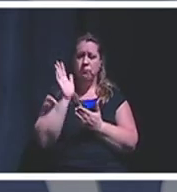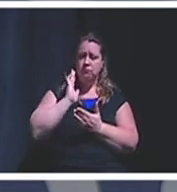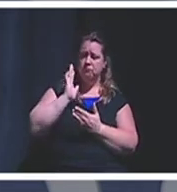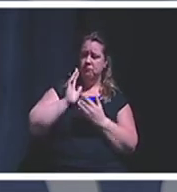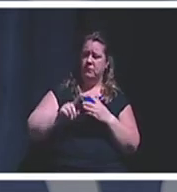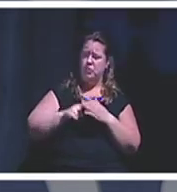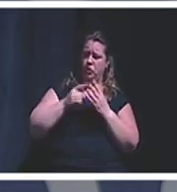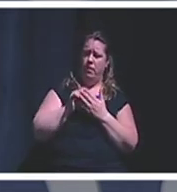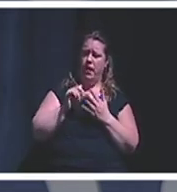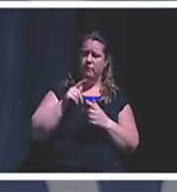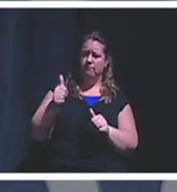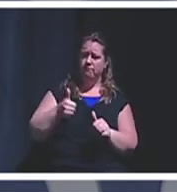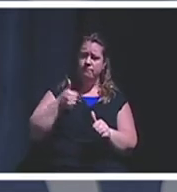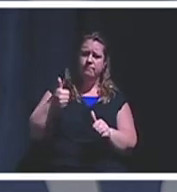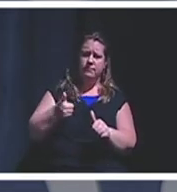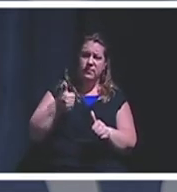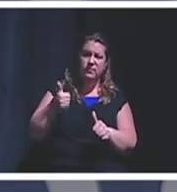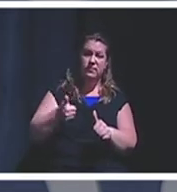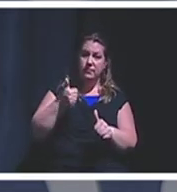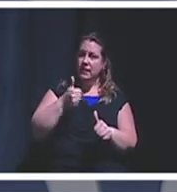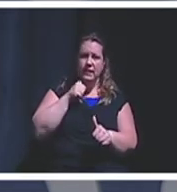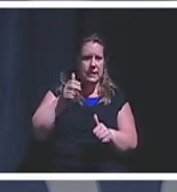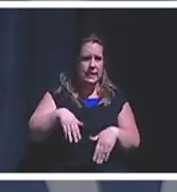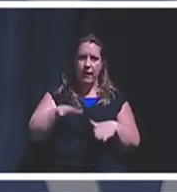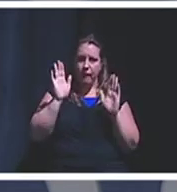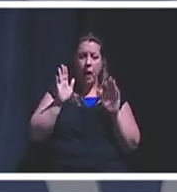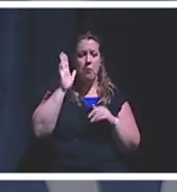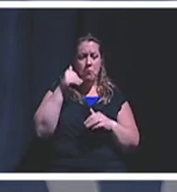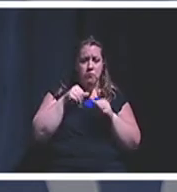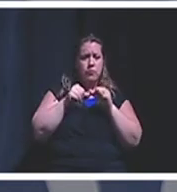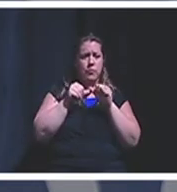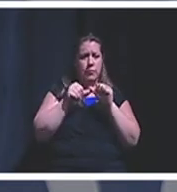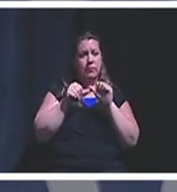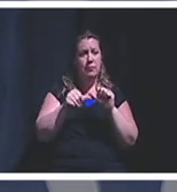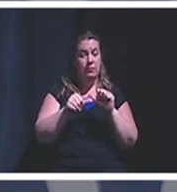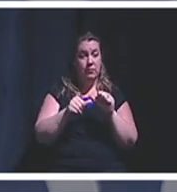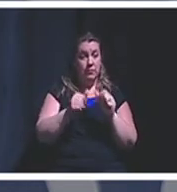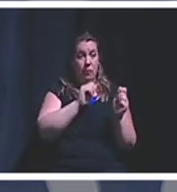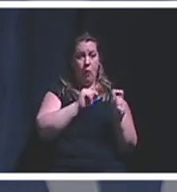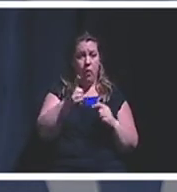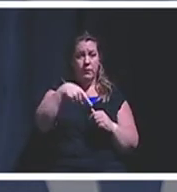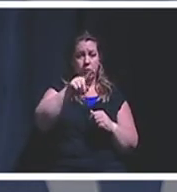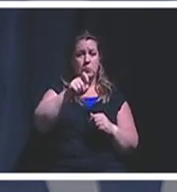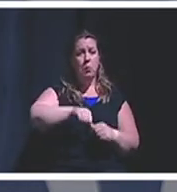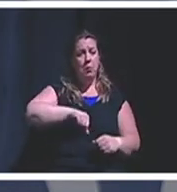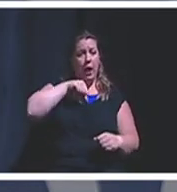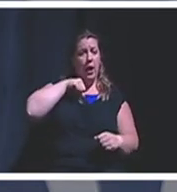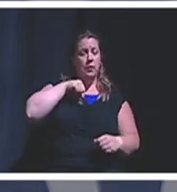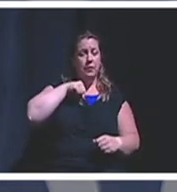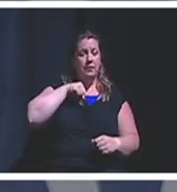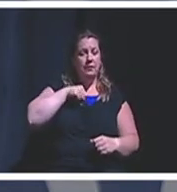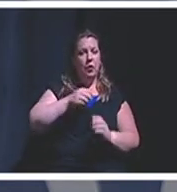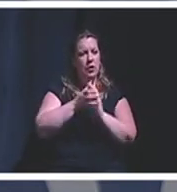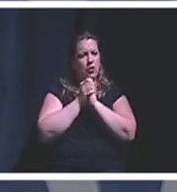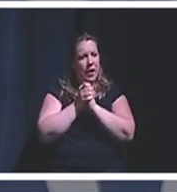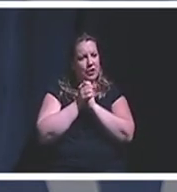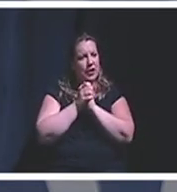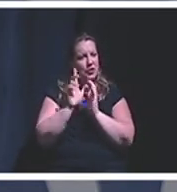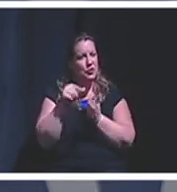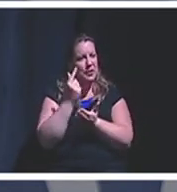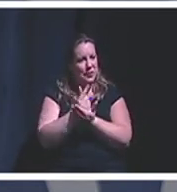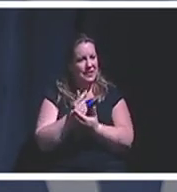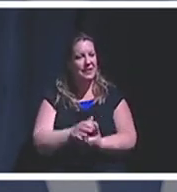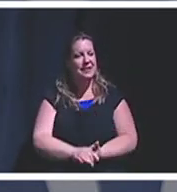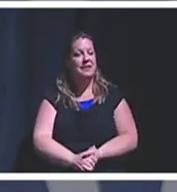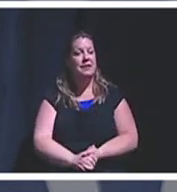never gave up. Each of you should be extremely proud of yourselves. Congratulations, graduates.